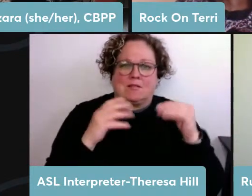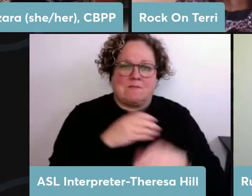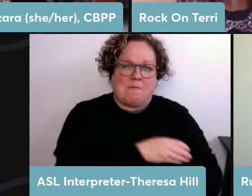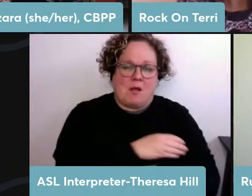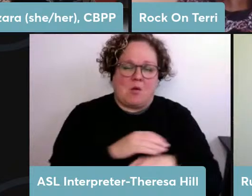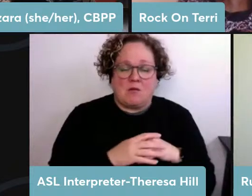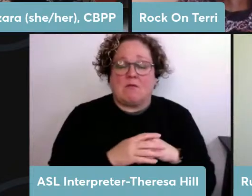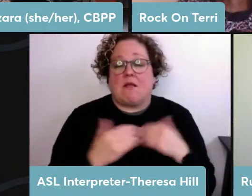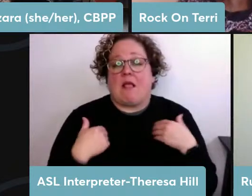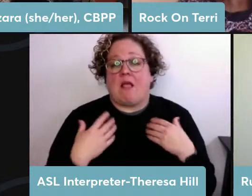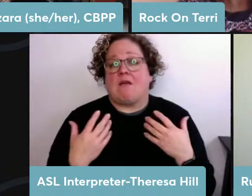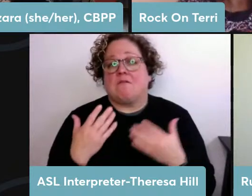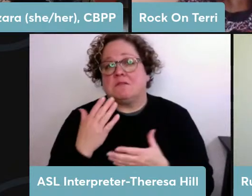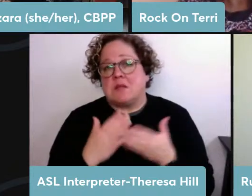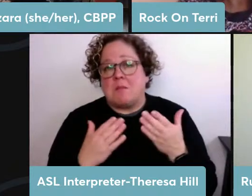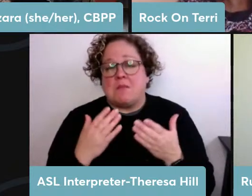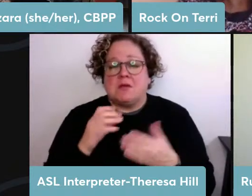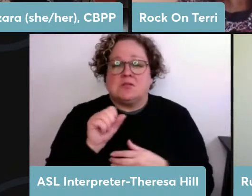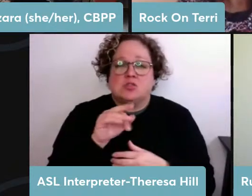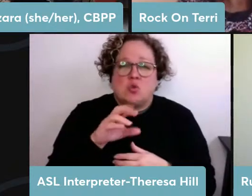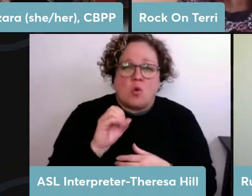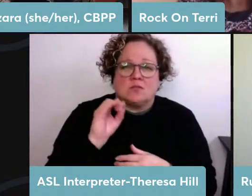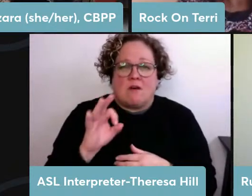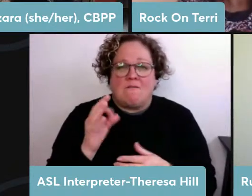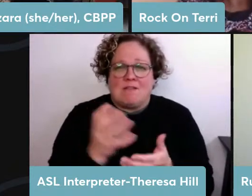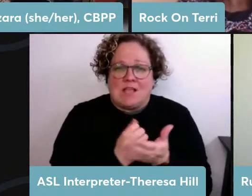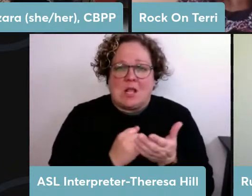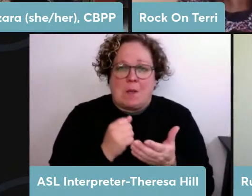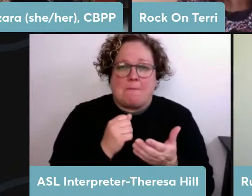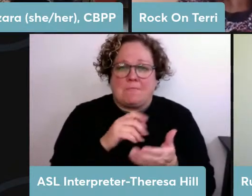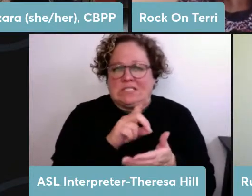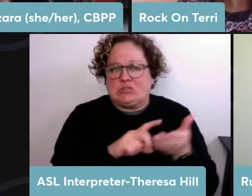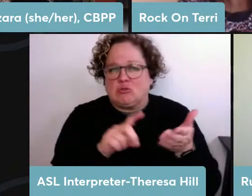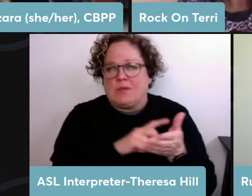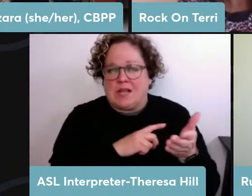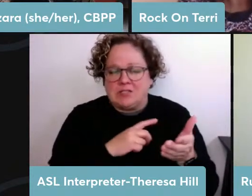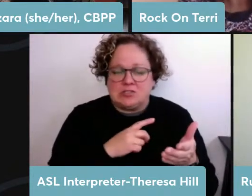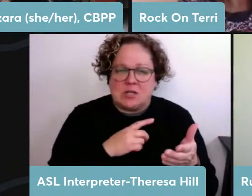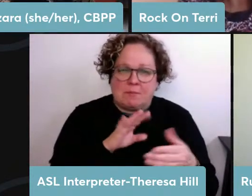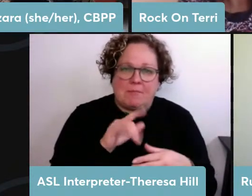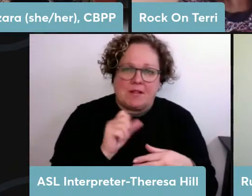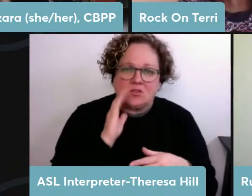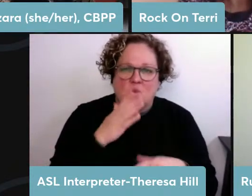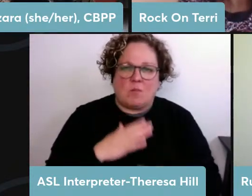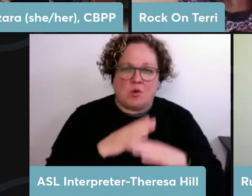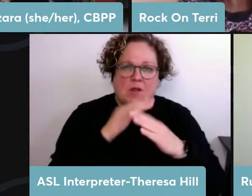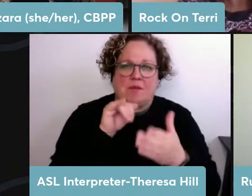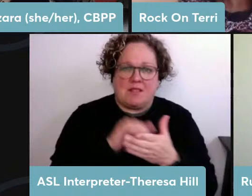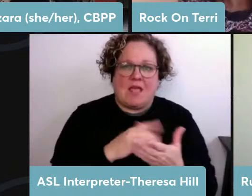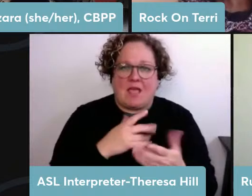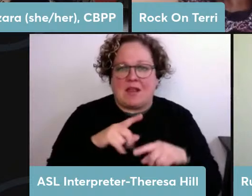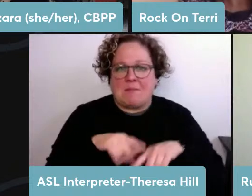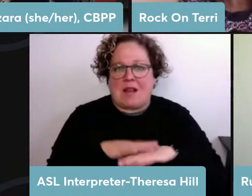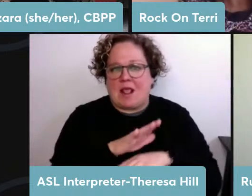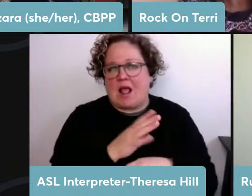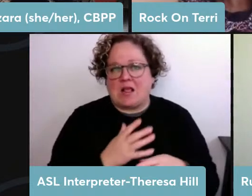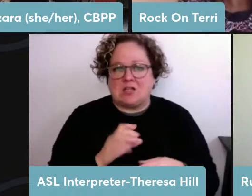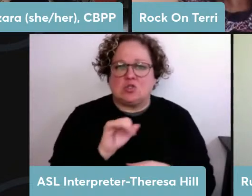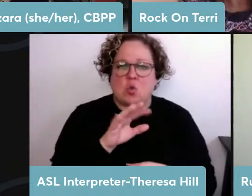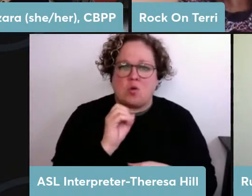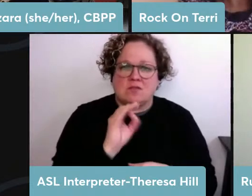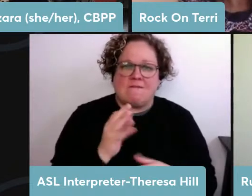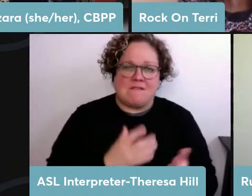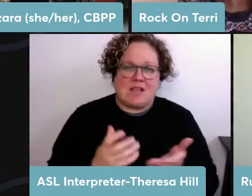source of income discrimination bills that would prohibit discrimination based on source of income. So urge your